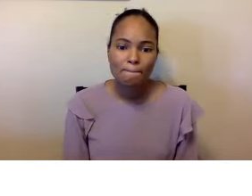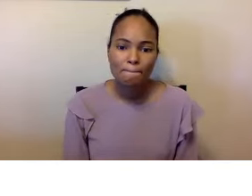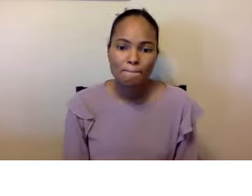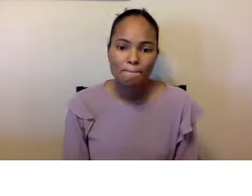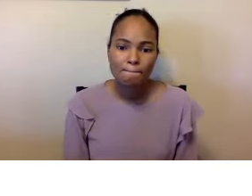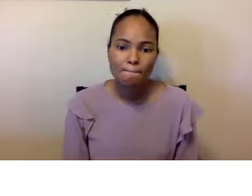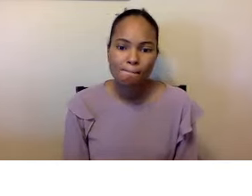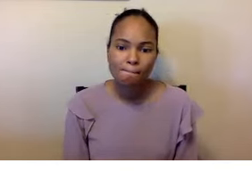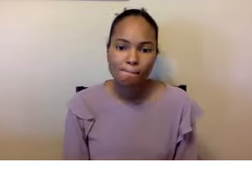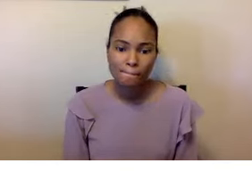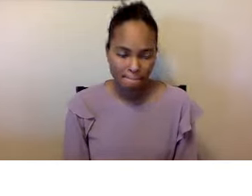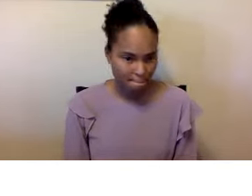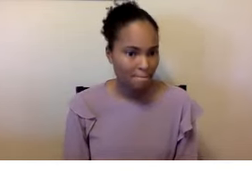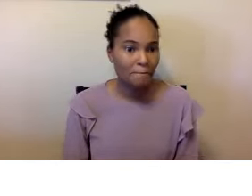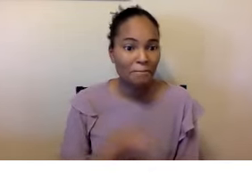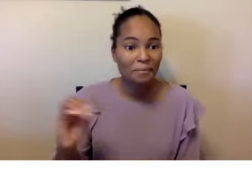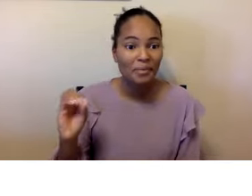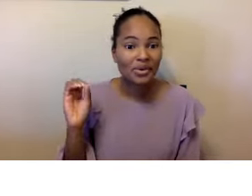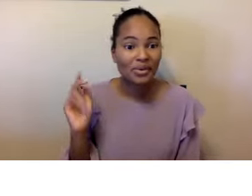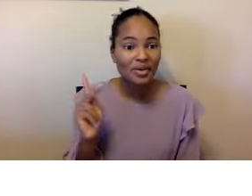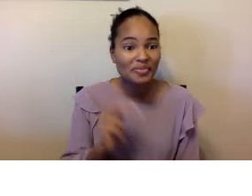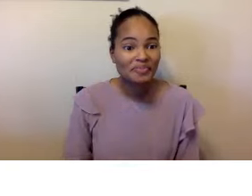All right.